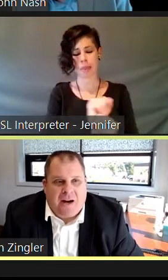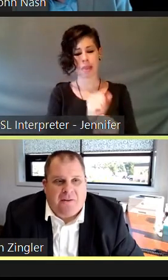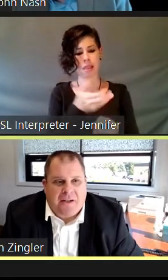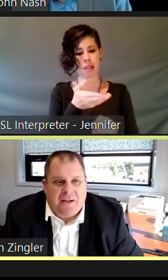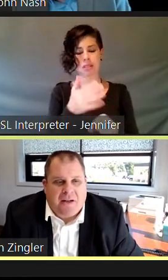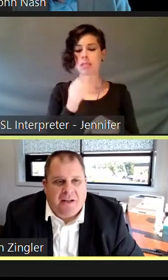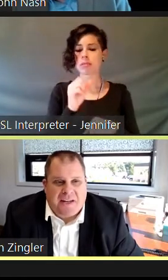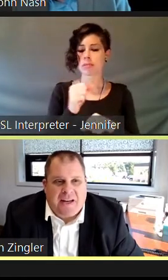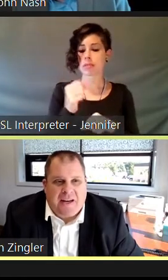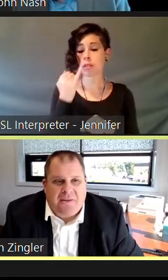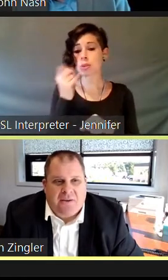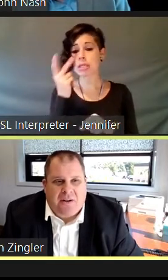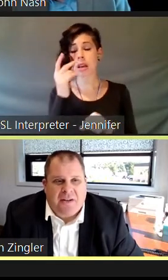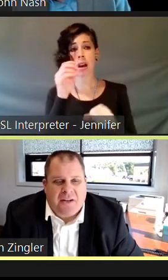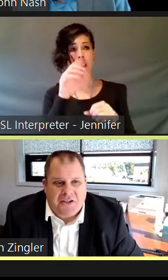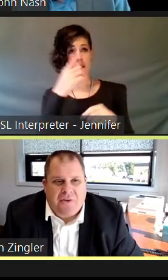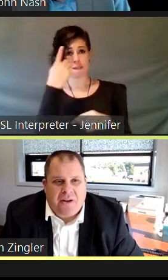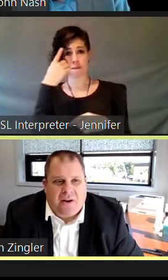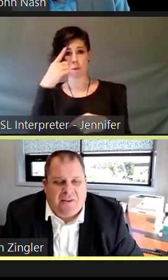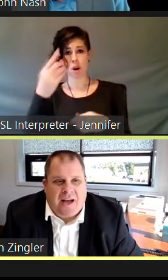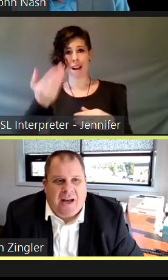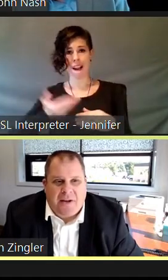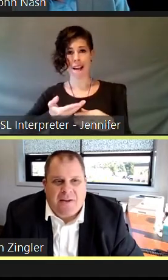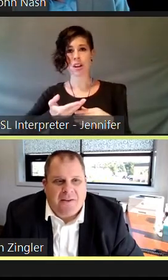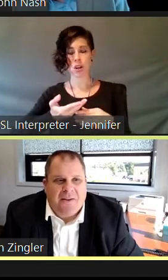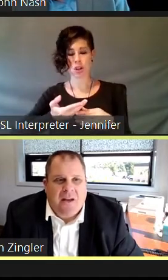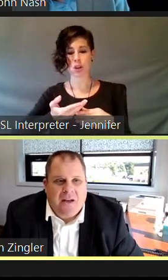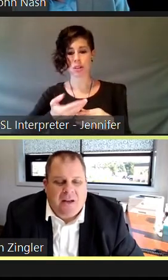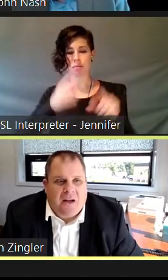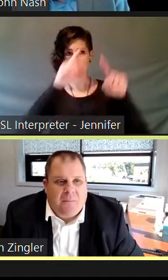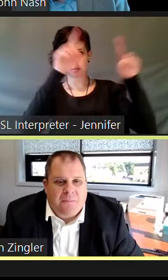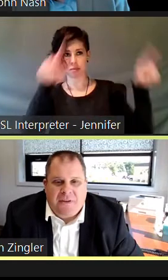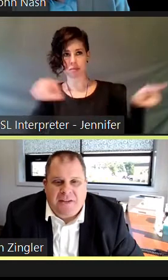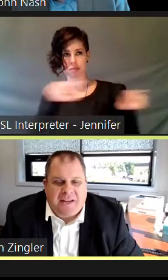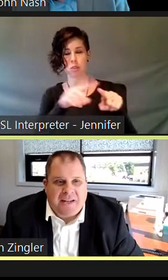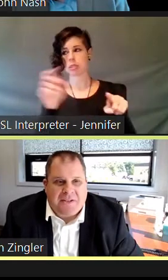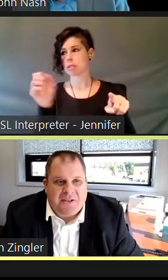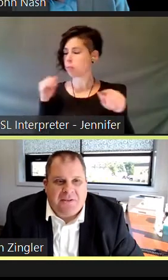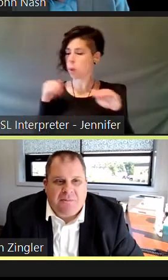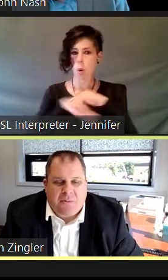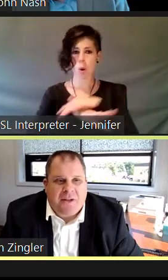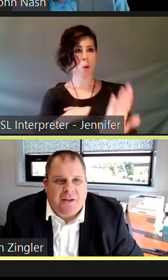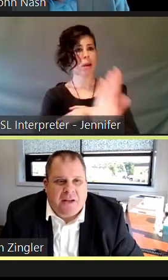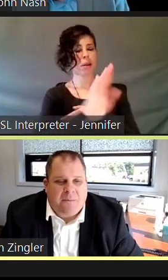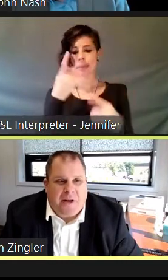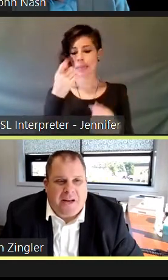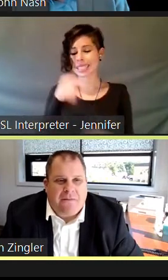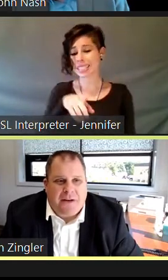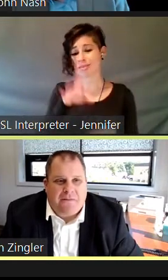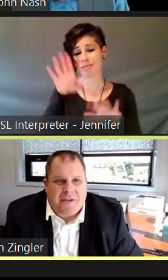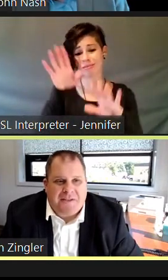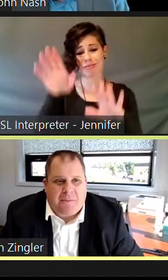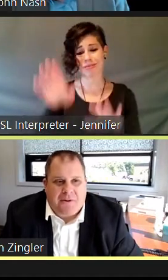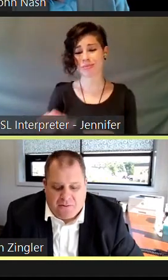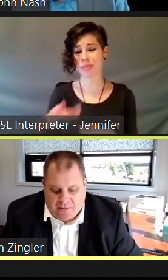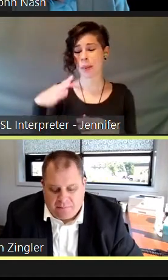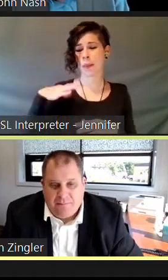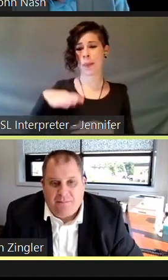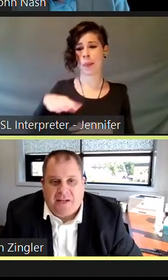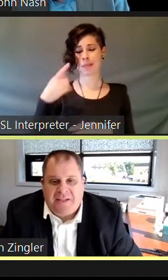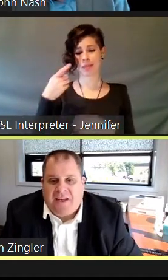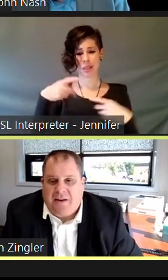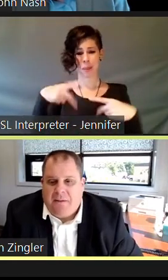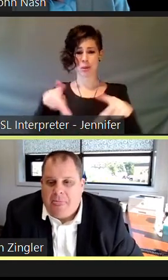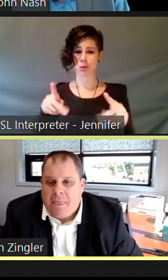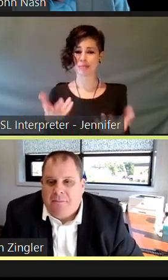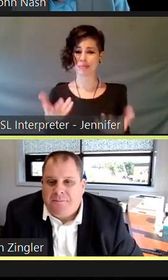for hiring sign out there on the street or online, because these guys are just really benefiting from this opportunity.